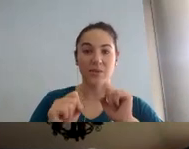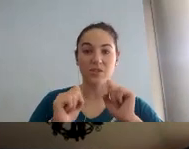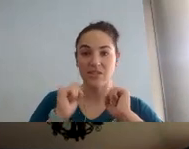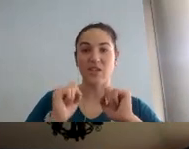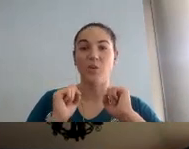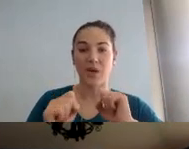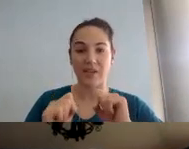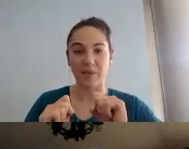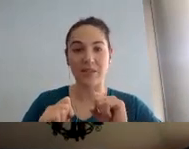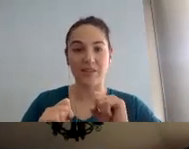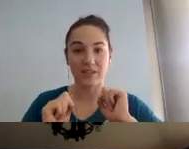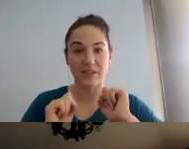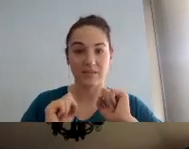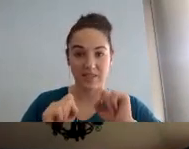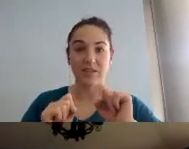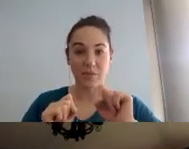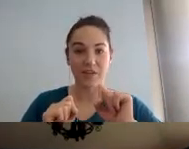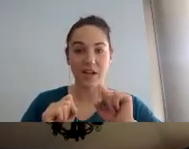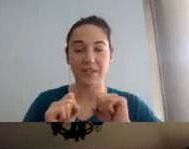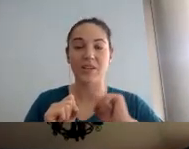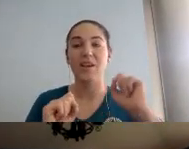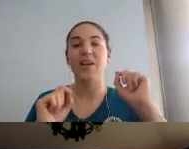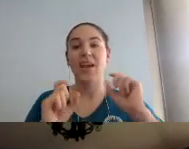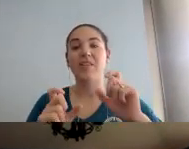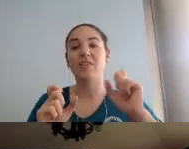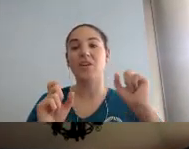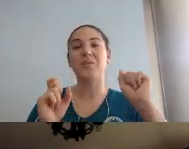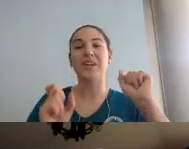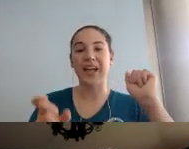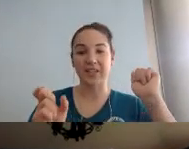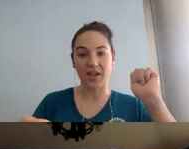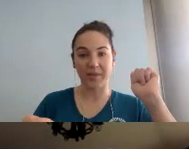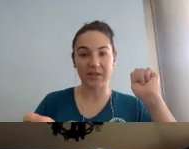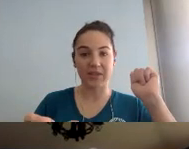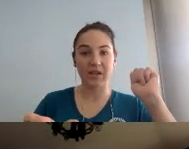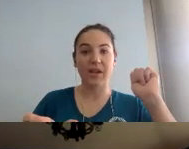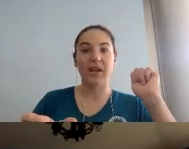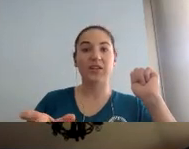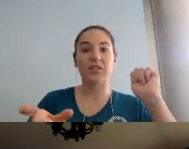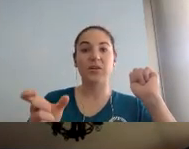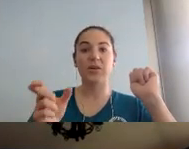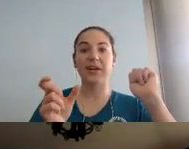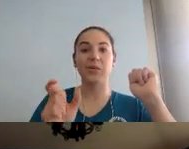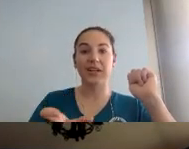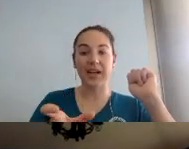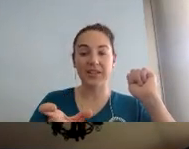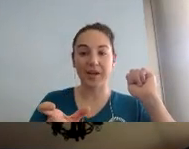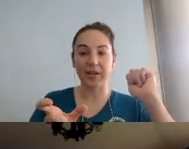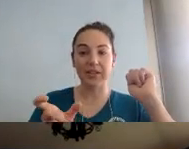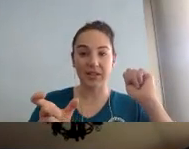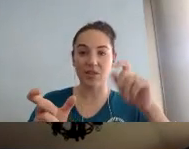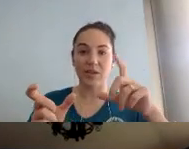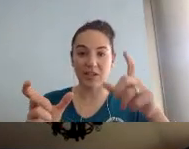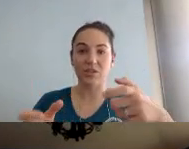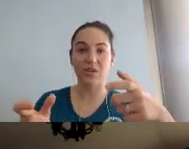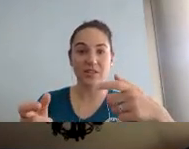class. Co-teachers can see all private comments and can send private comments. And then there's also class comments. And so with class